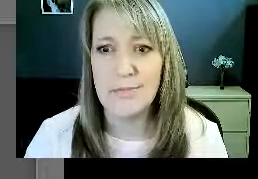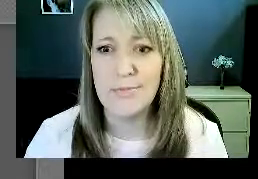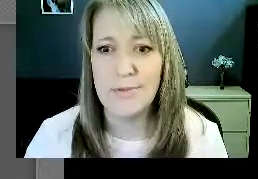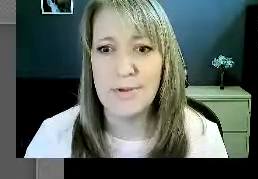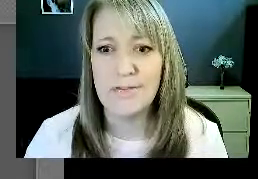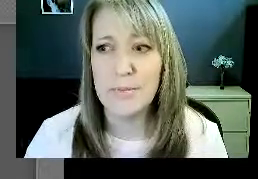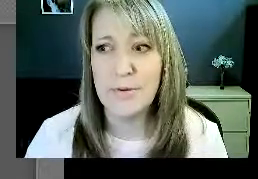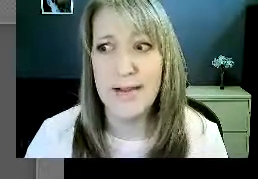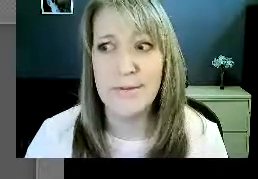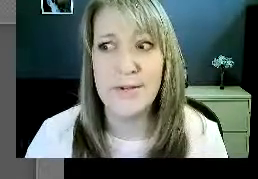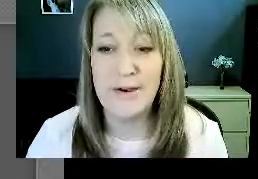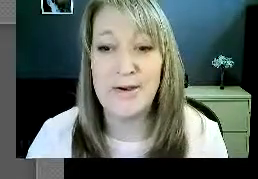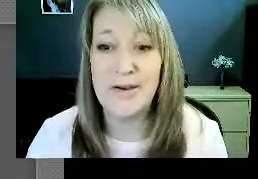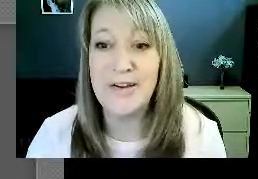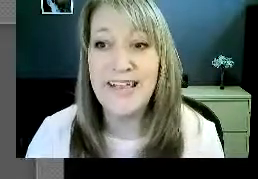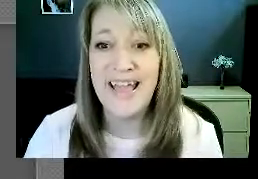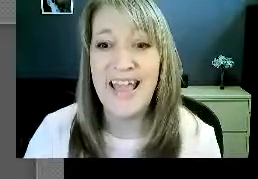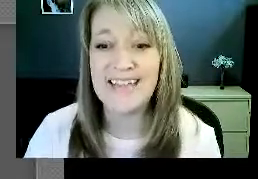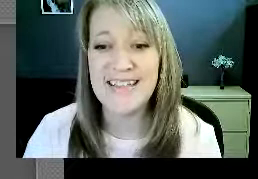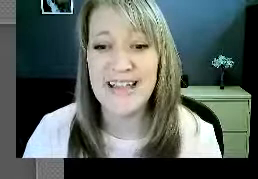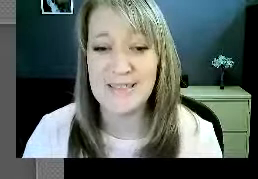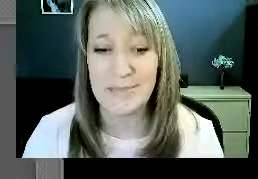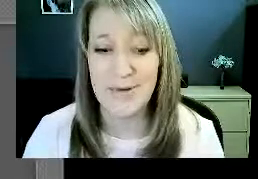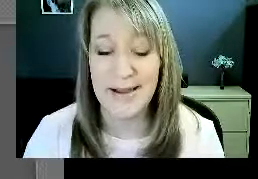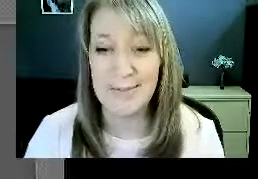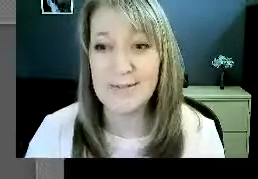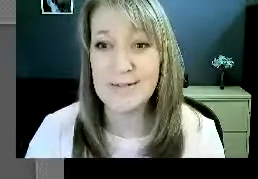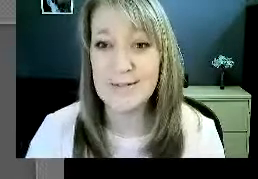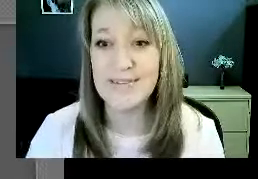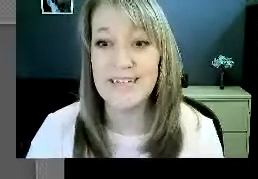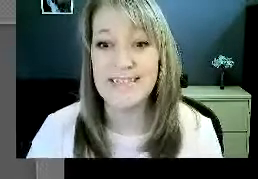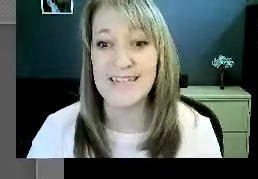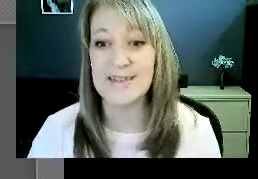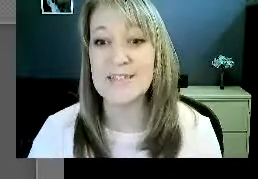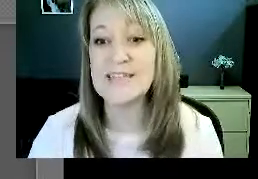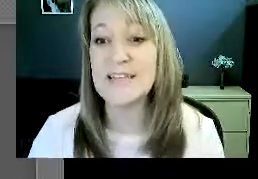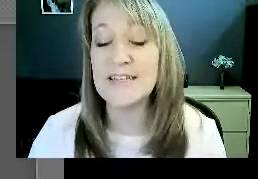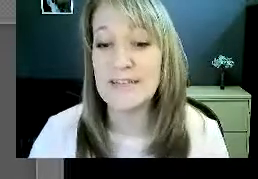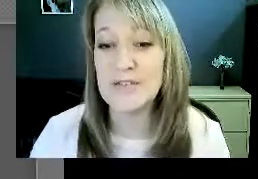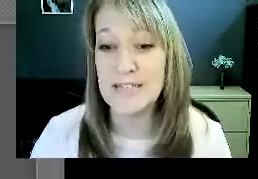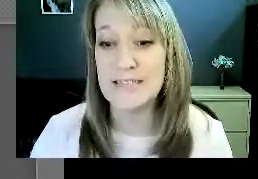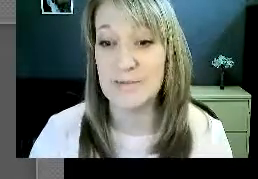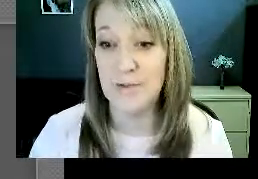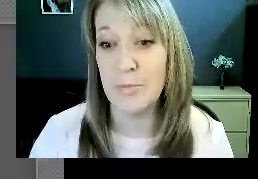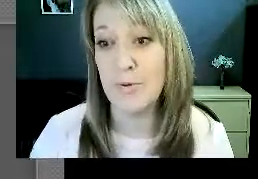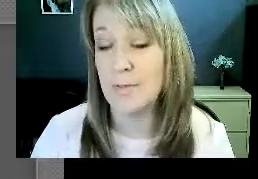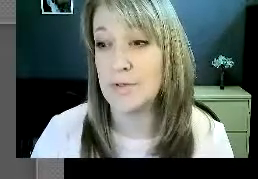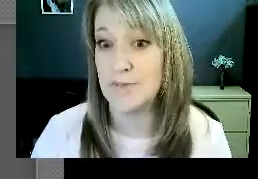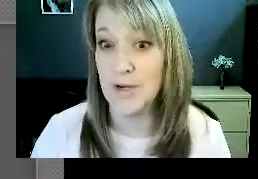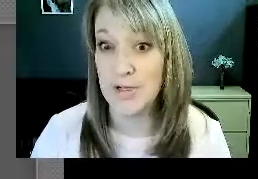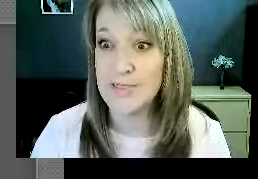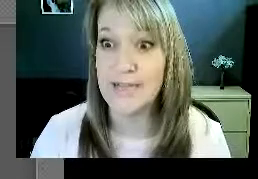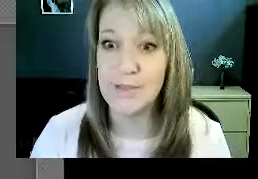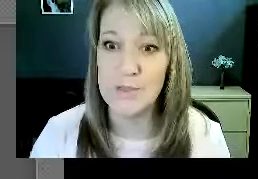thinking, what's a parameter? ASL has parameters. What even is that? So let's actually define